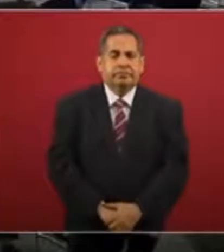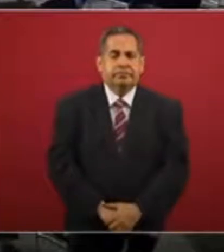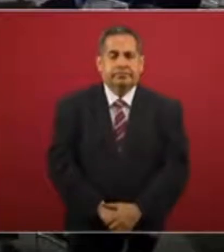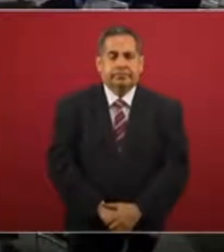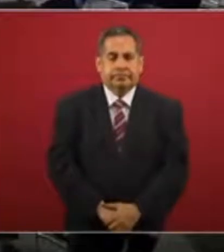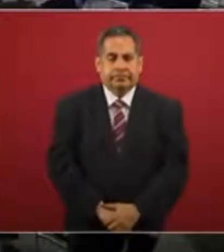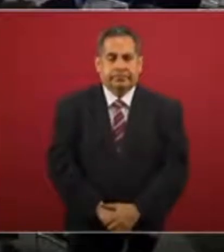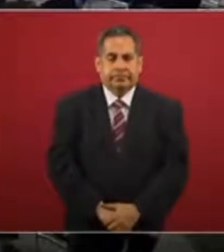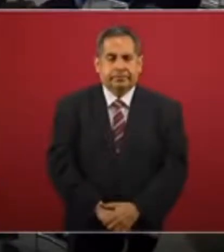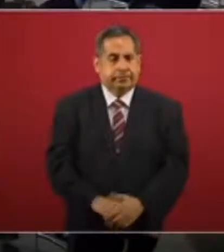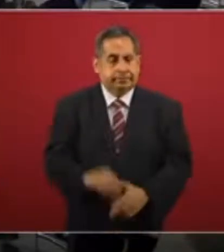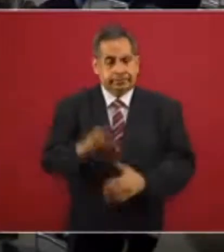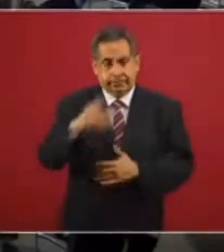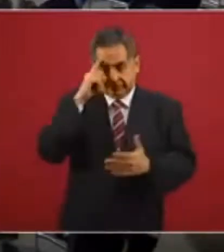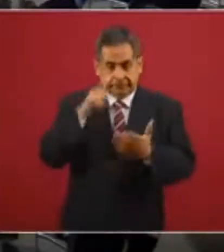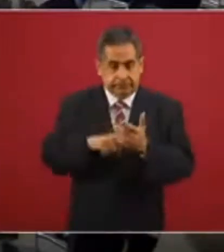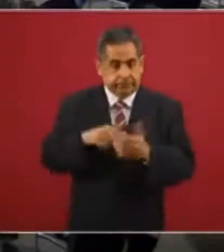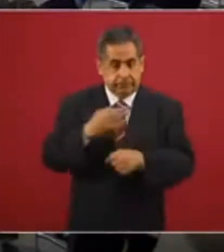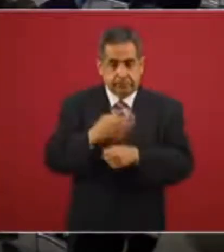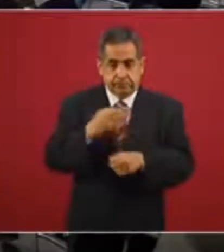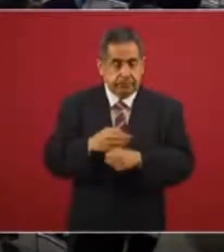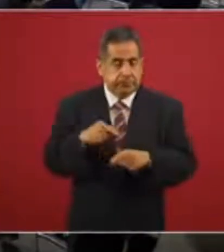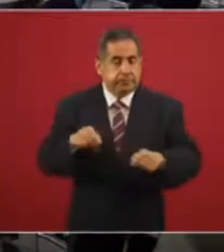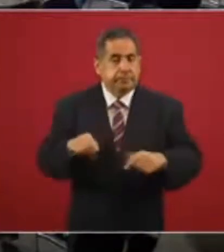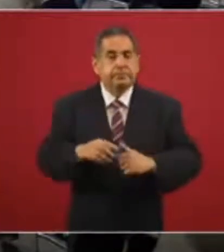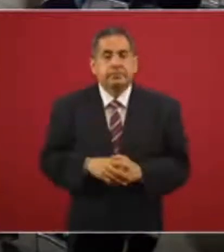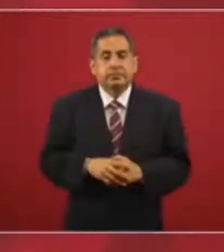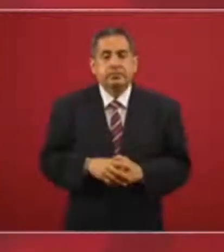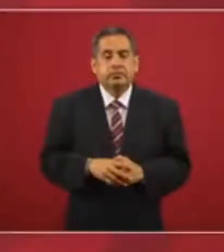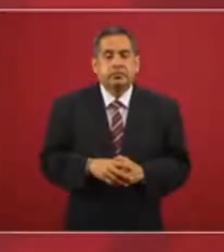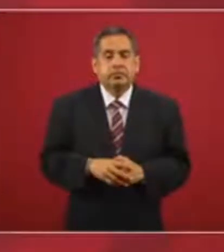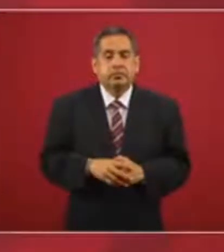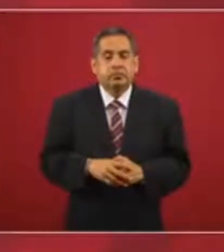que es un momento